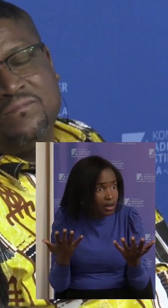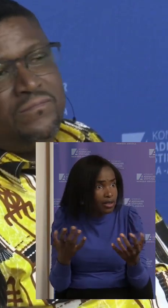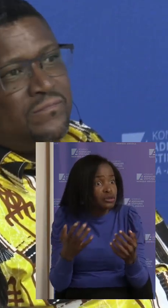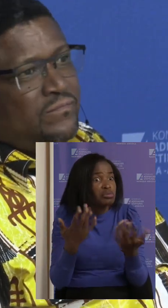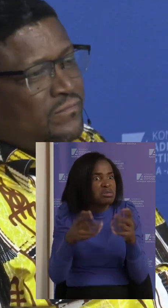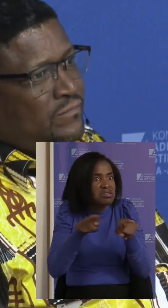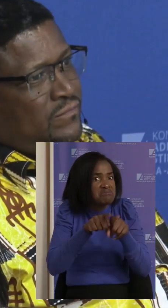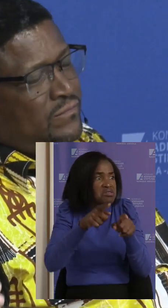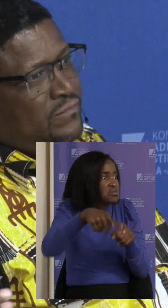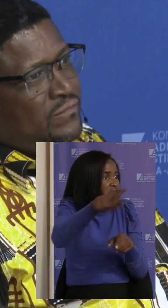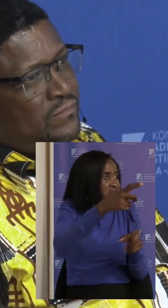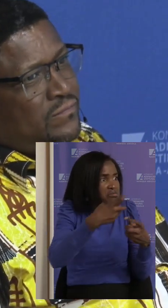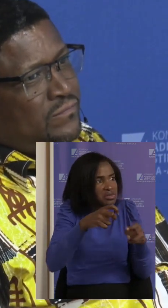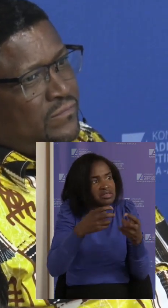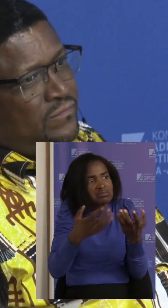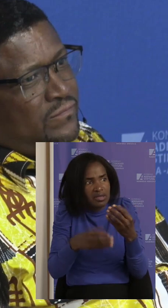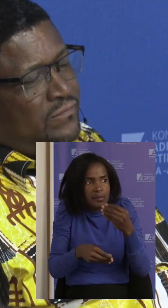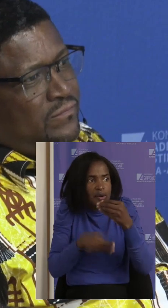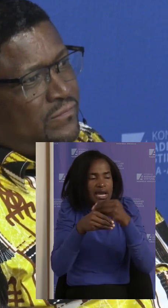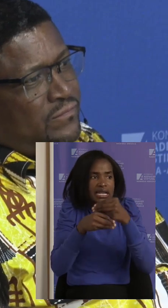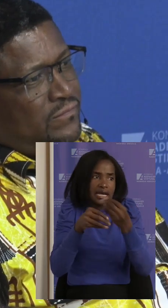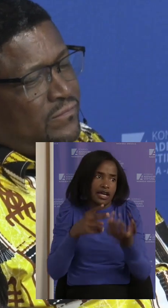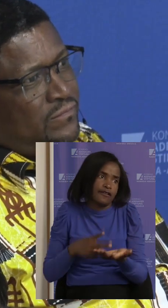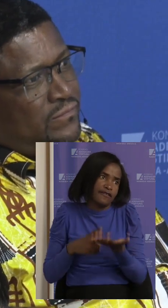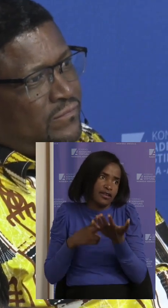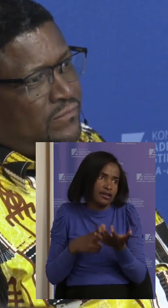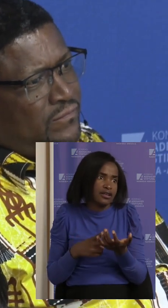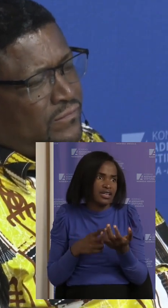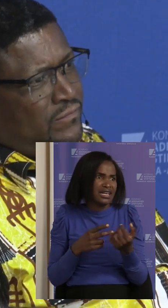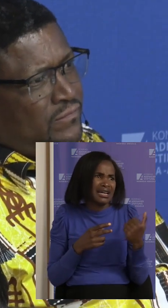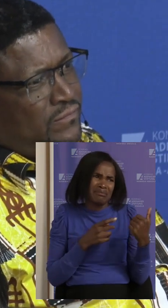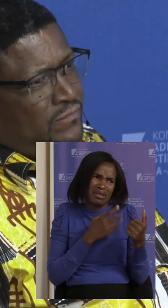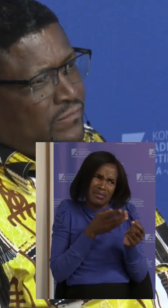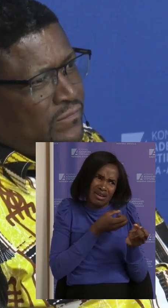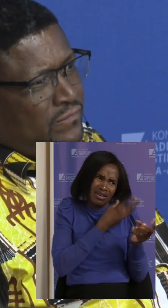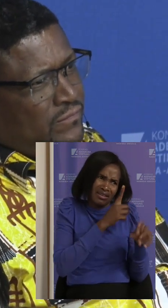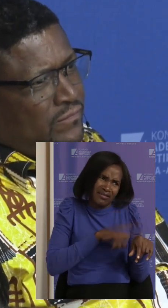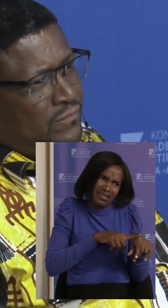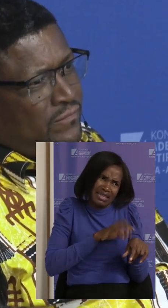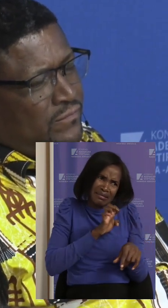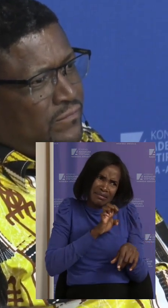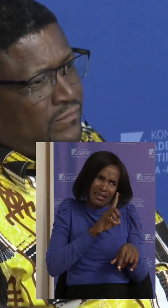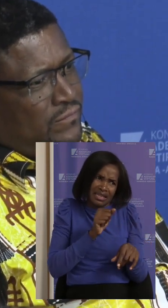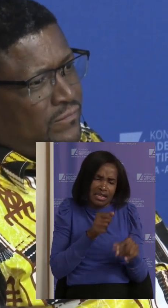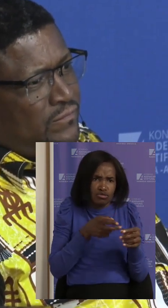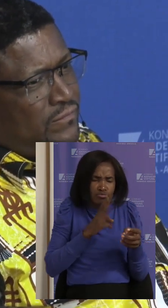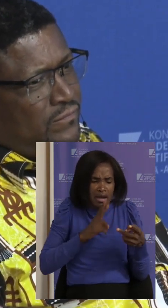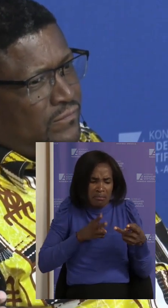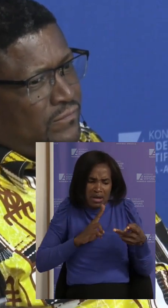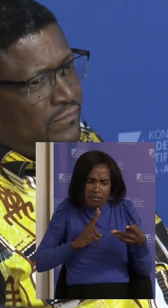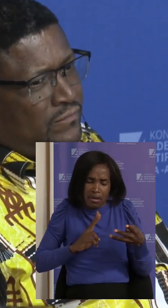value. So I think, let me allow Etta to touch some of the few points, and maybe also be very briefly taking